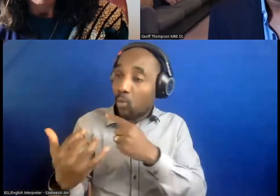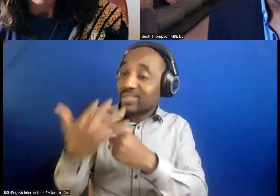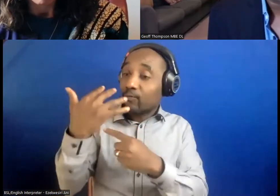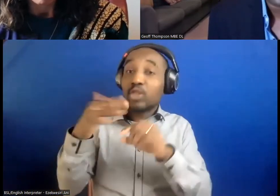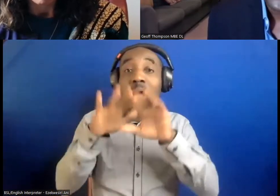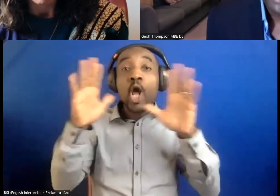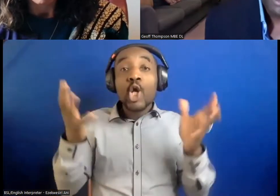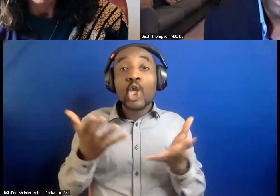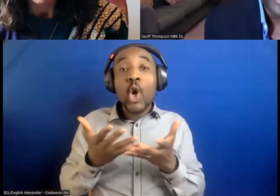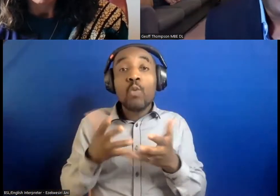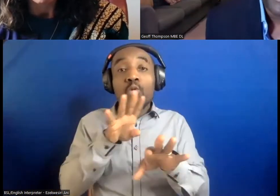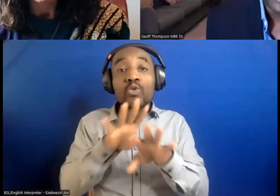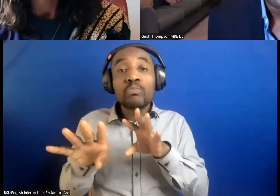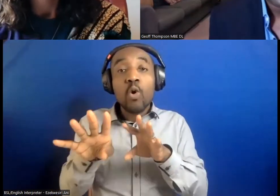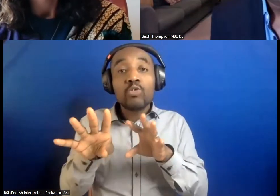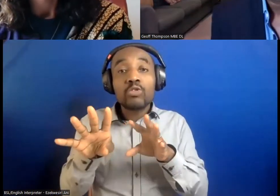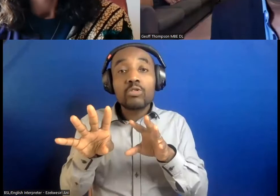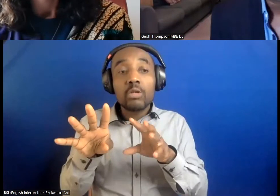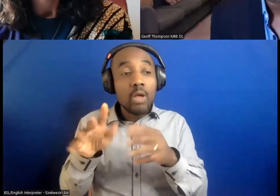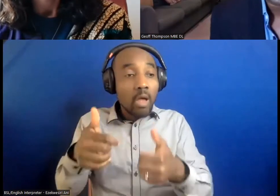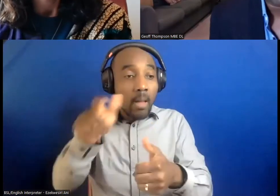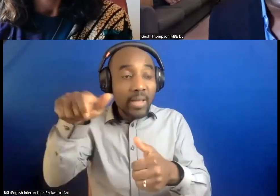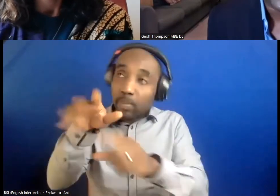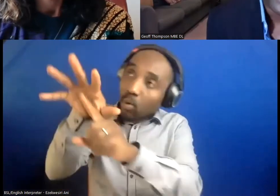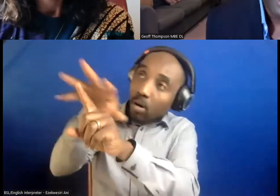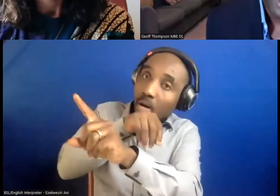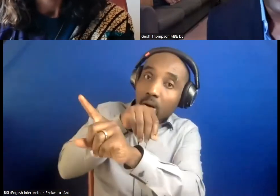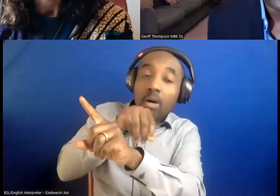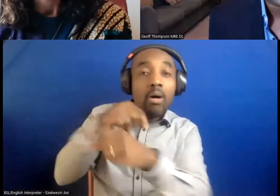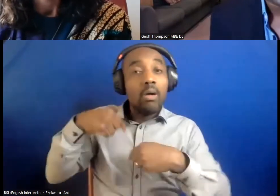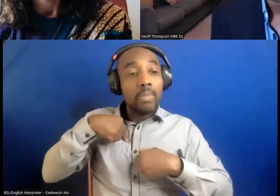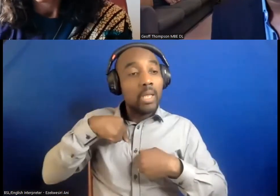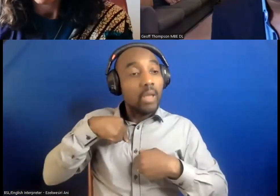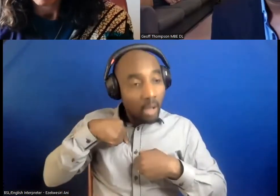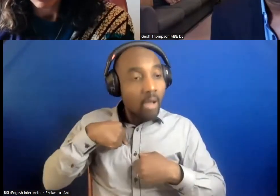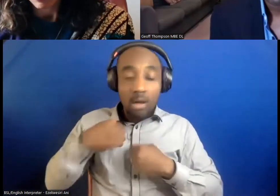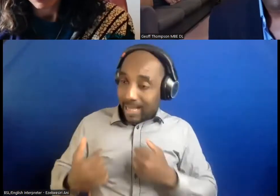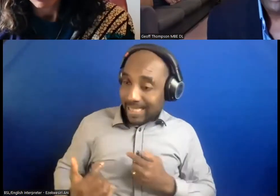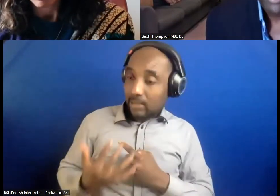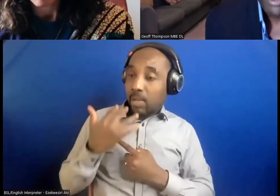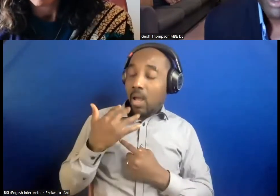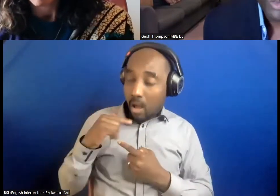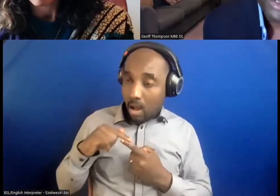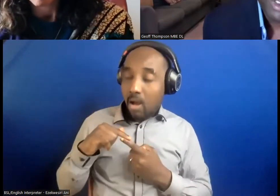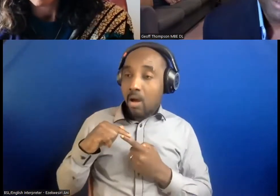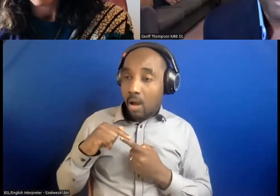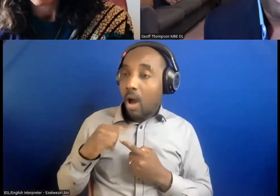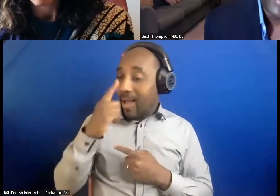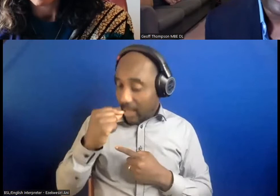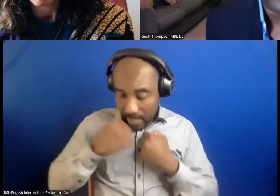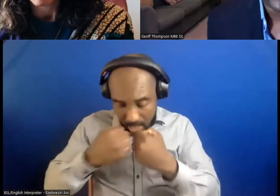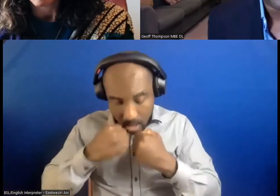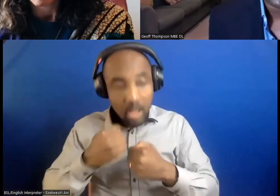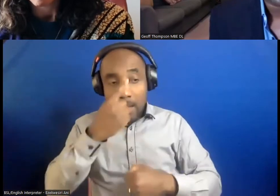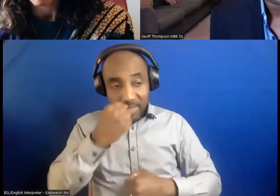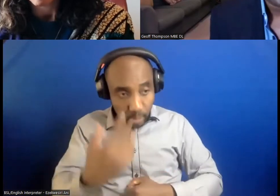number of icons who would give me the ability to be ambitious and to realize my potential. Those medals